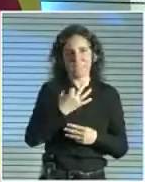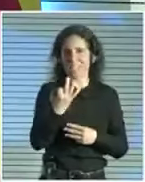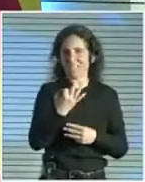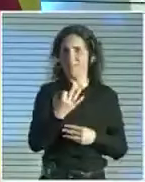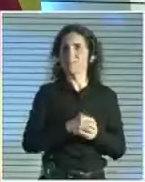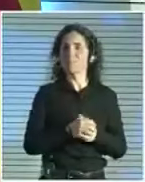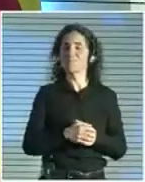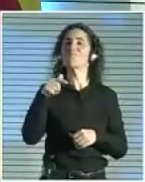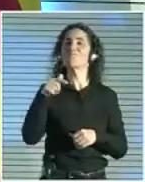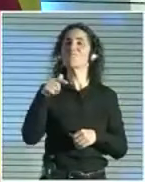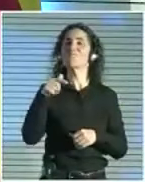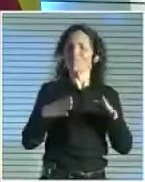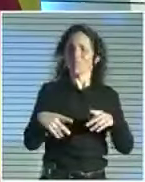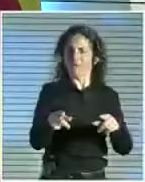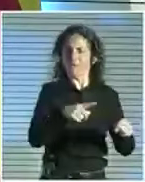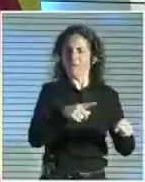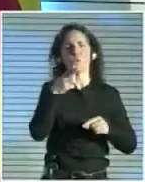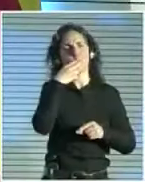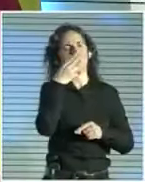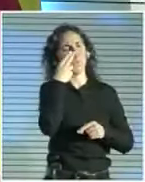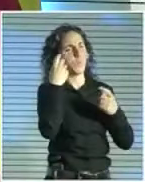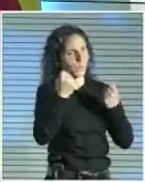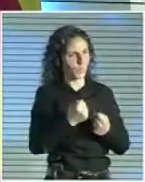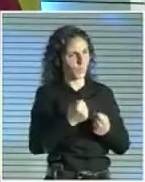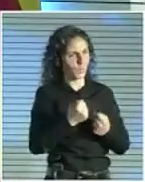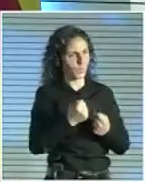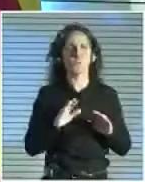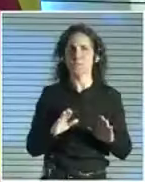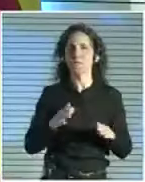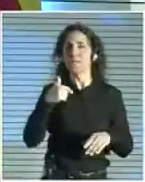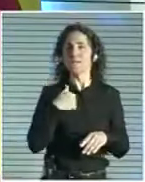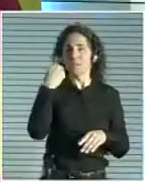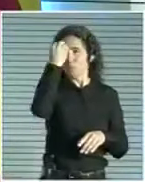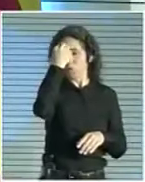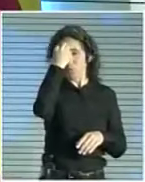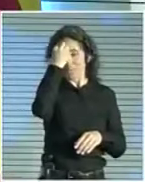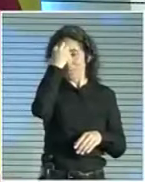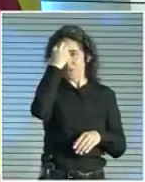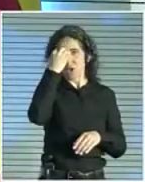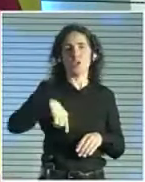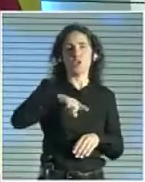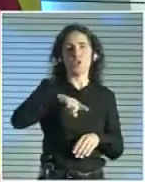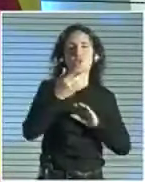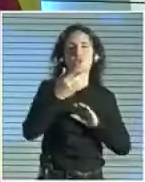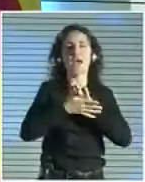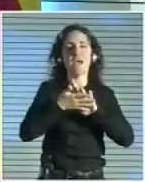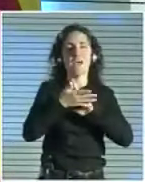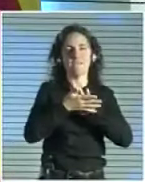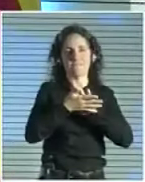DMOs in general. We were discussing then the role of nature-related data for